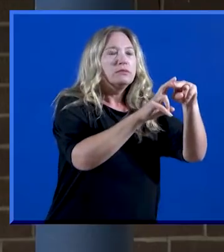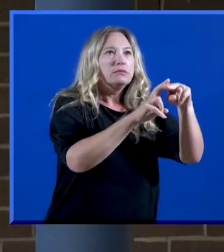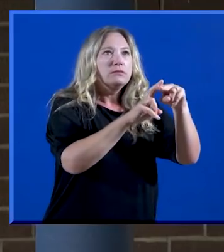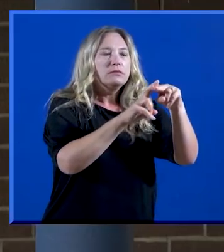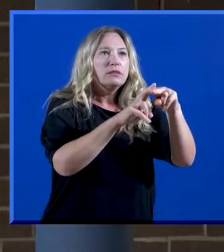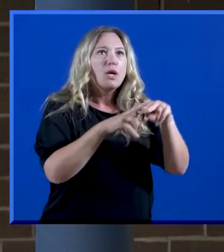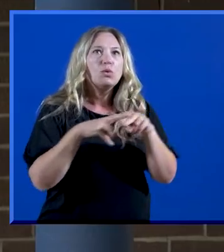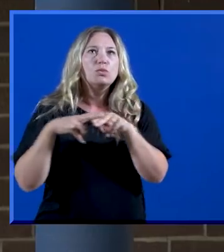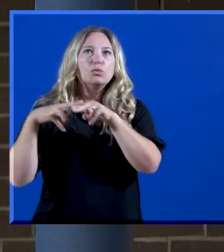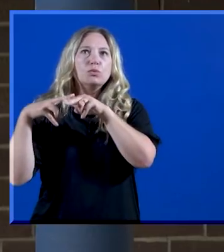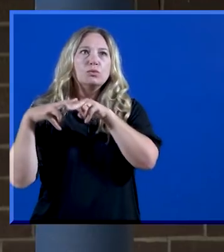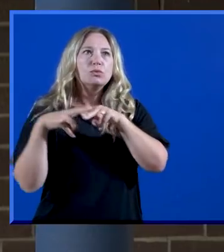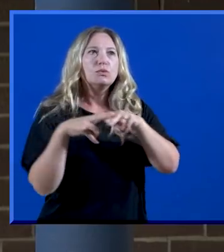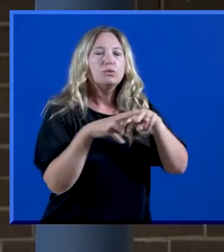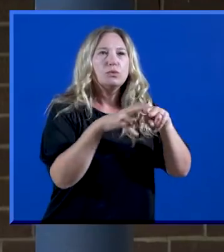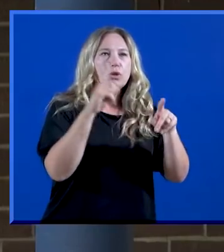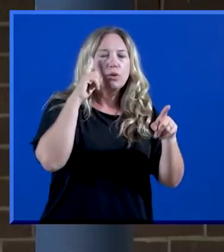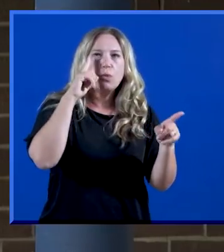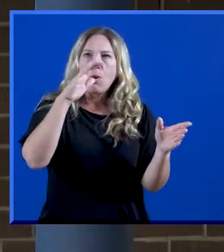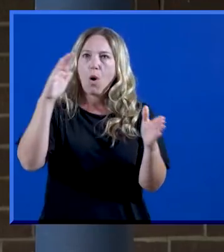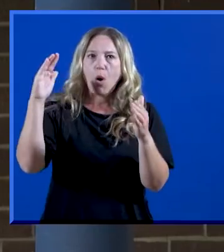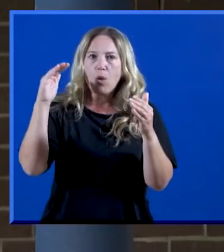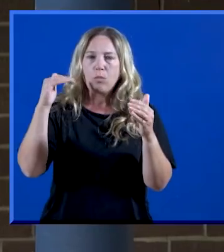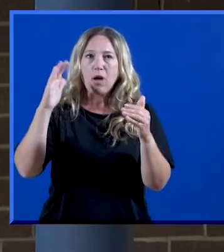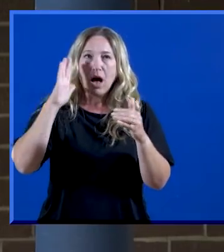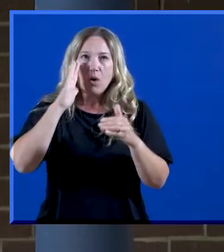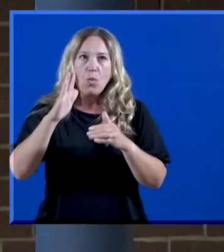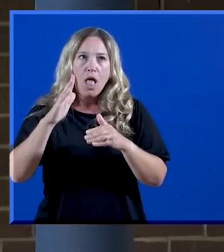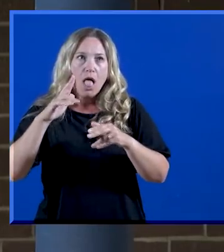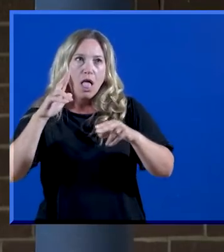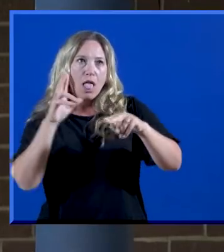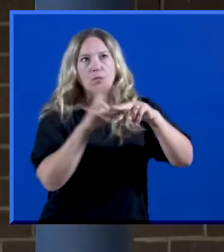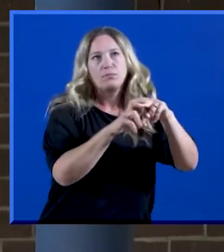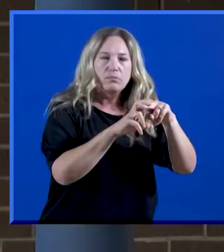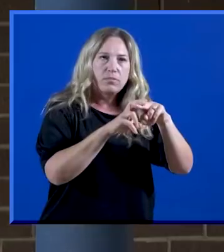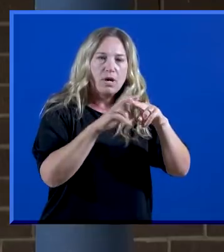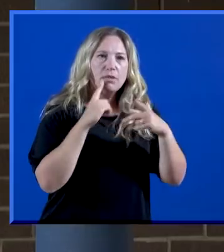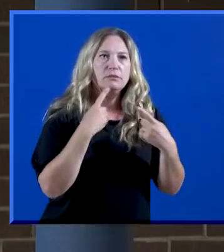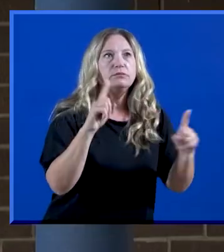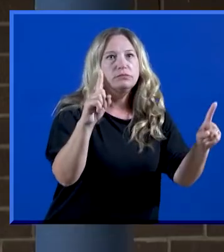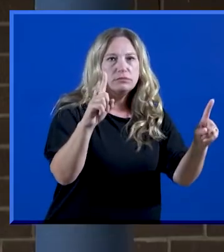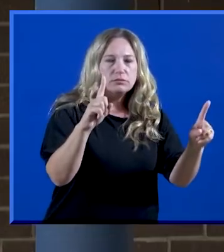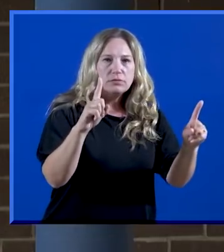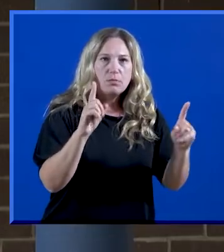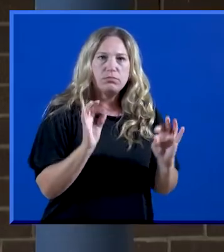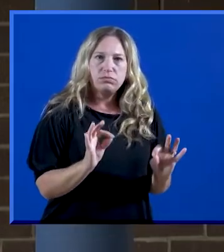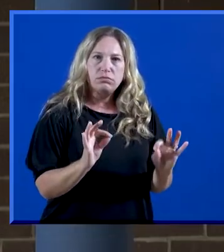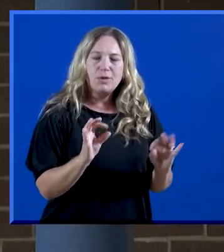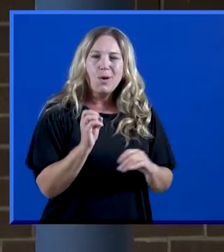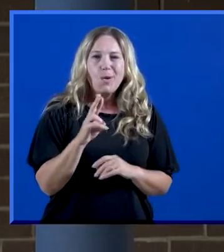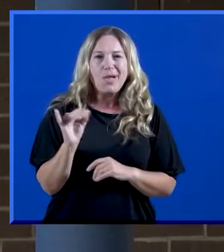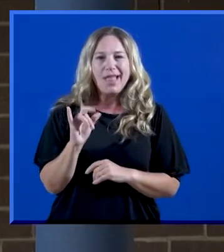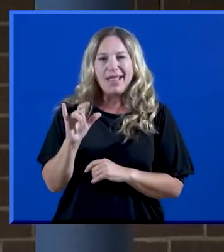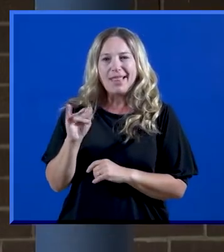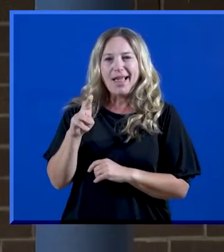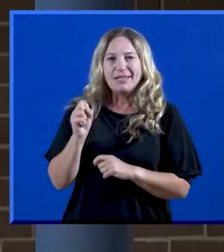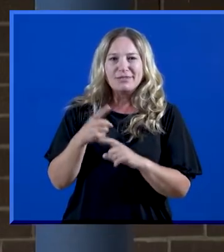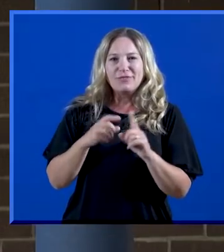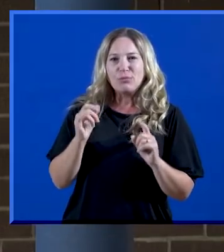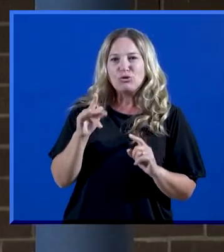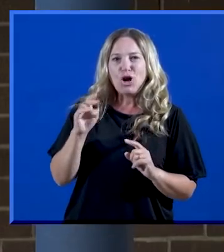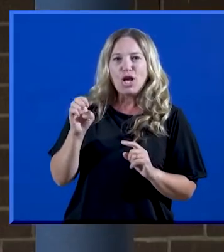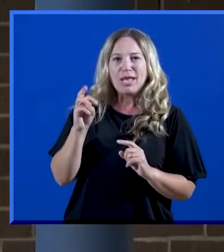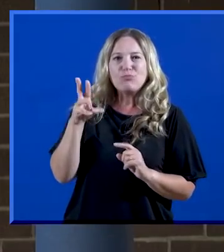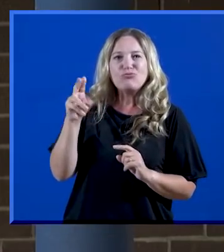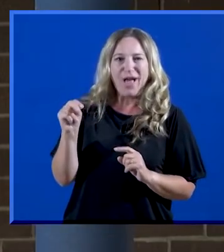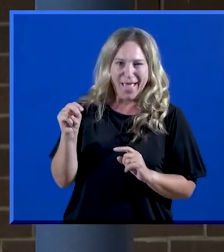the next. You're out there in the air hoping that you'll be able to land the move. Or maybe it's like Linus from